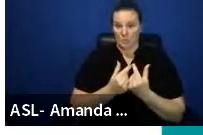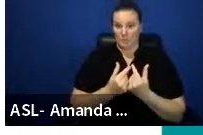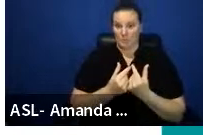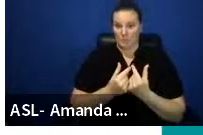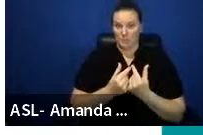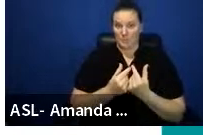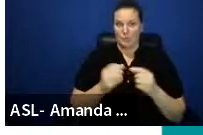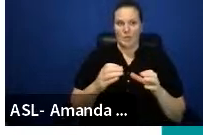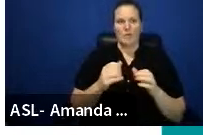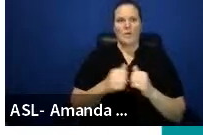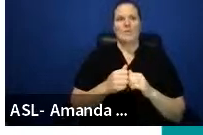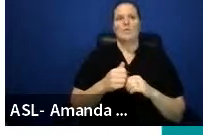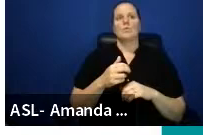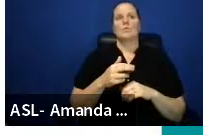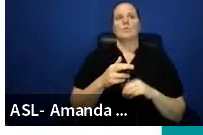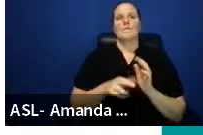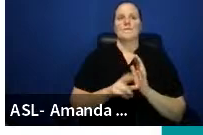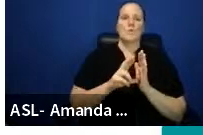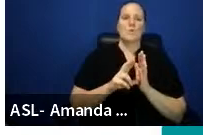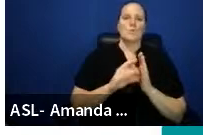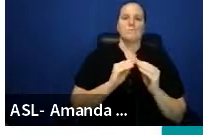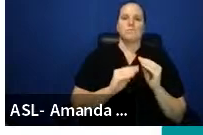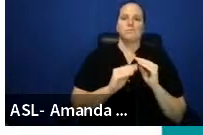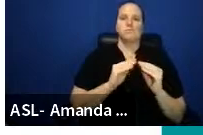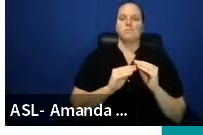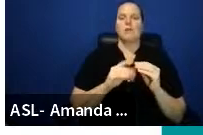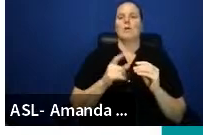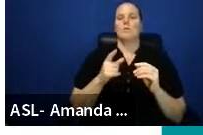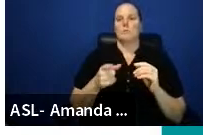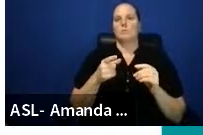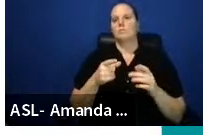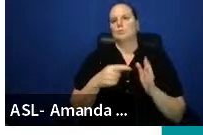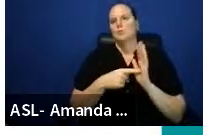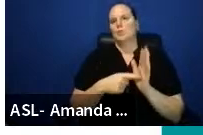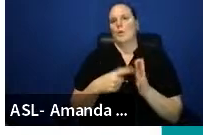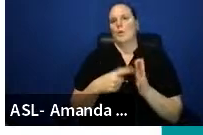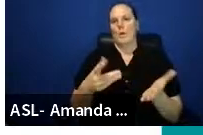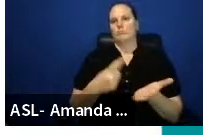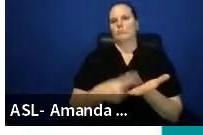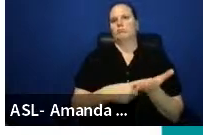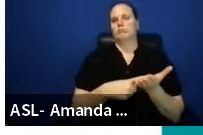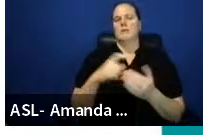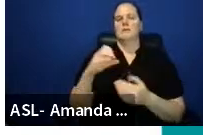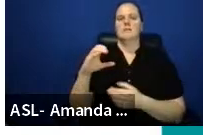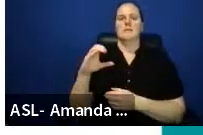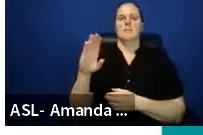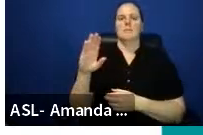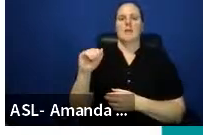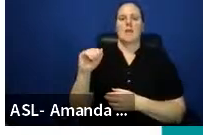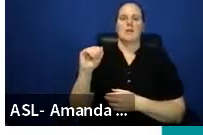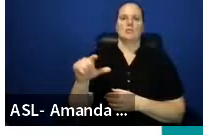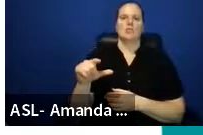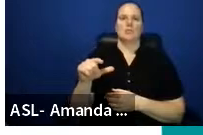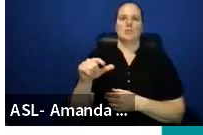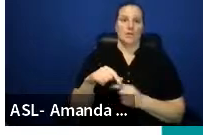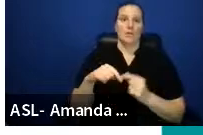as part of the review refine stage, we are bringing what has been on the table with the CBAG to this group for you all